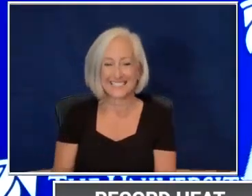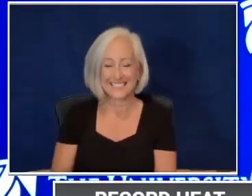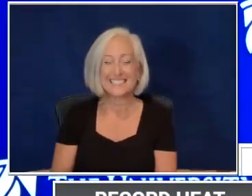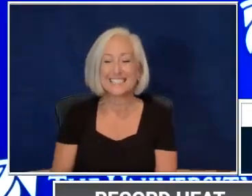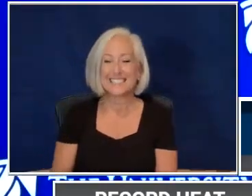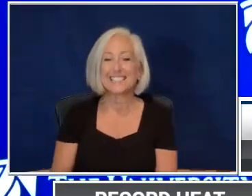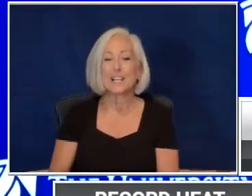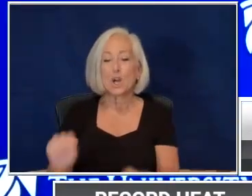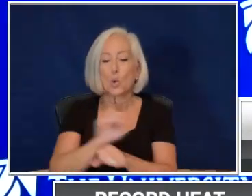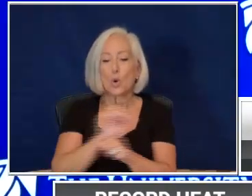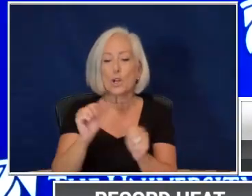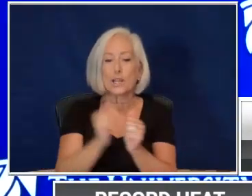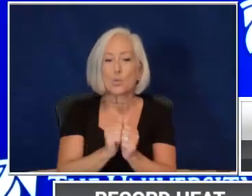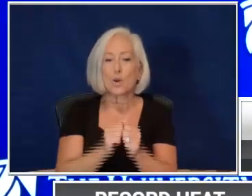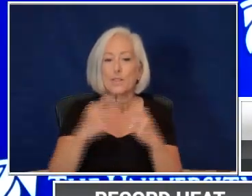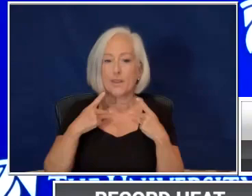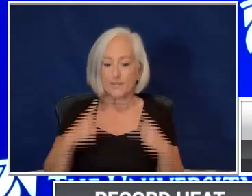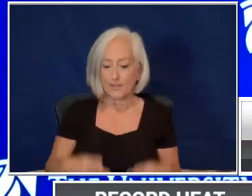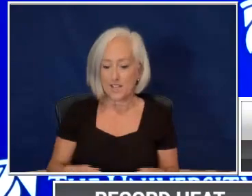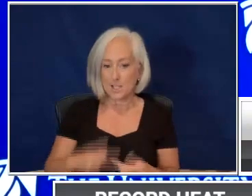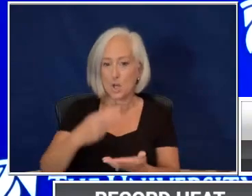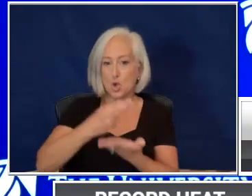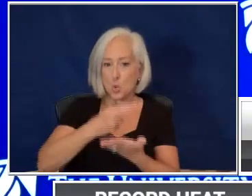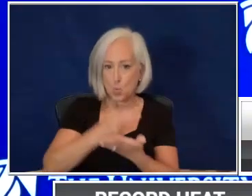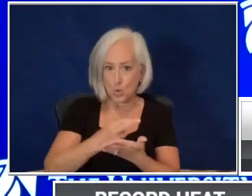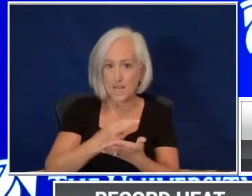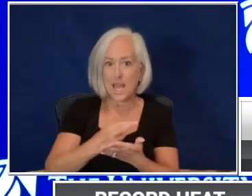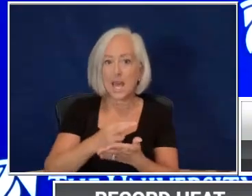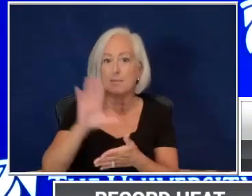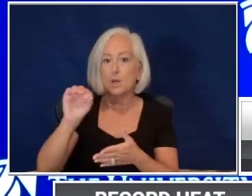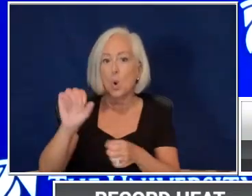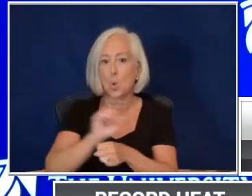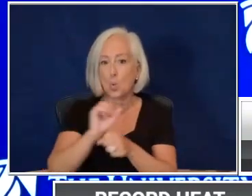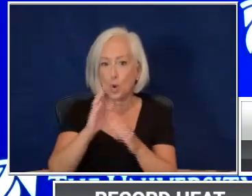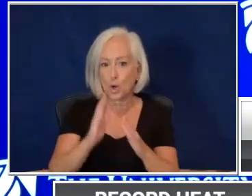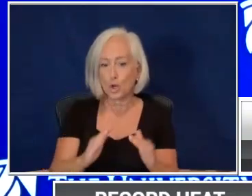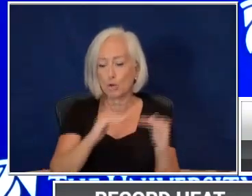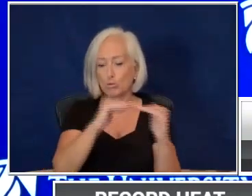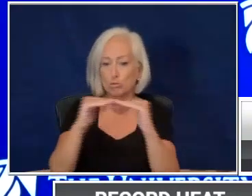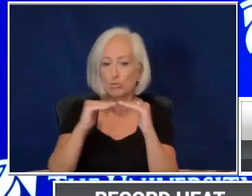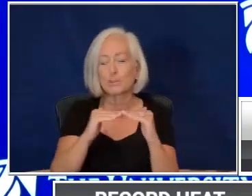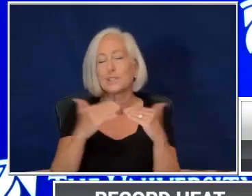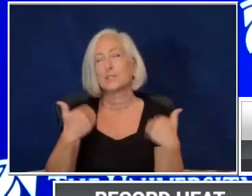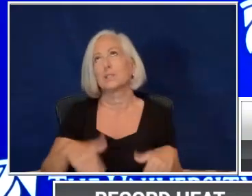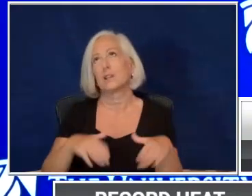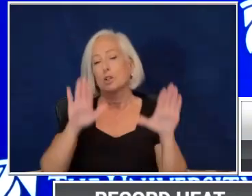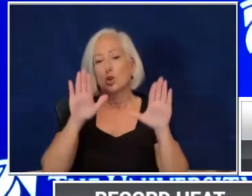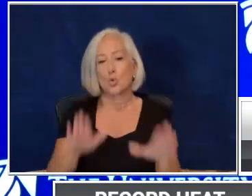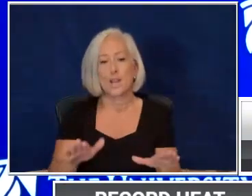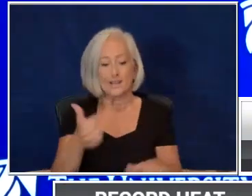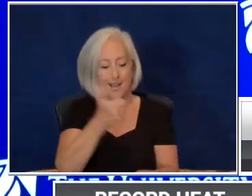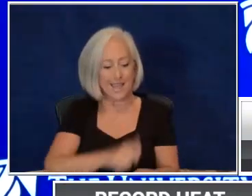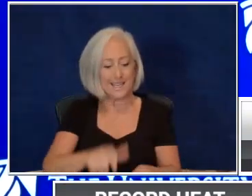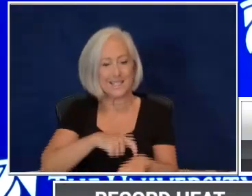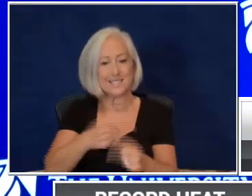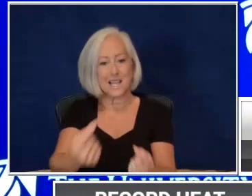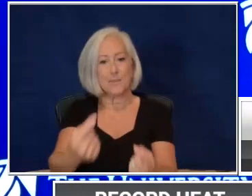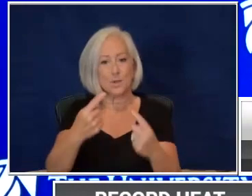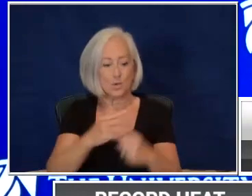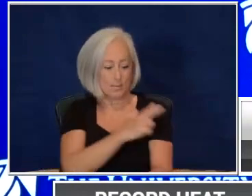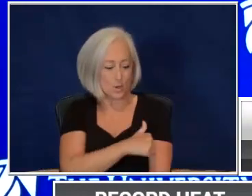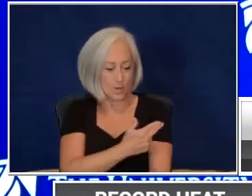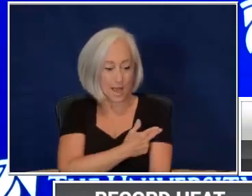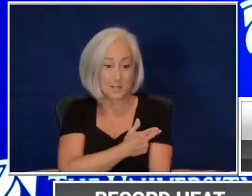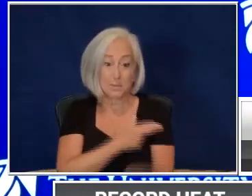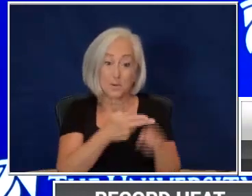working with our physical medicine and rehab colleagues is so great. We know that anytime you come to the hospital, even for a minor or short stay, you can still get